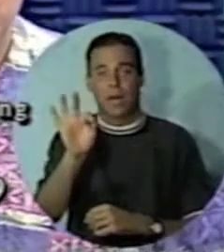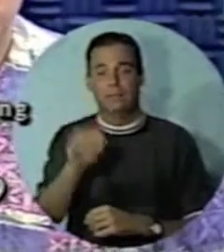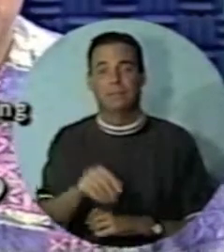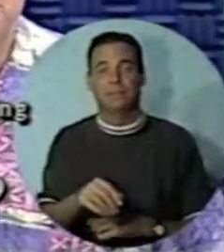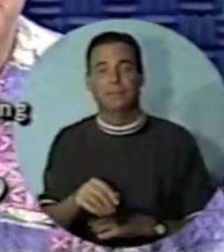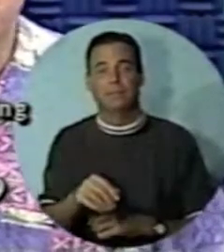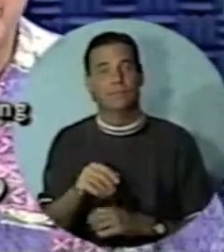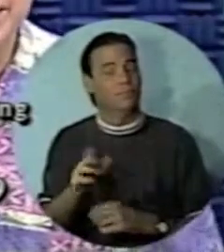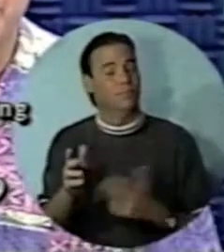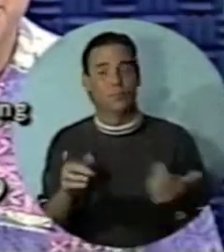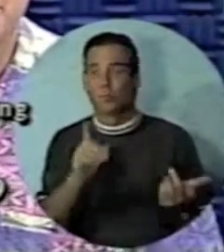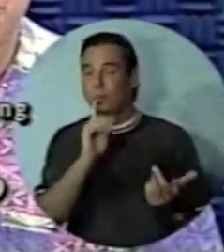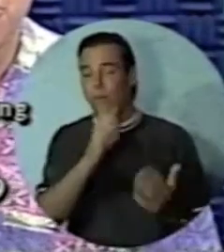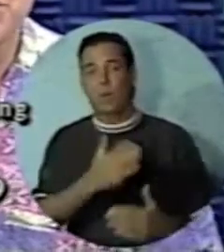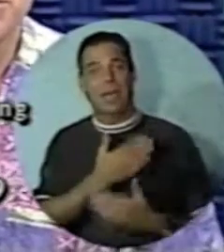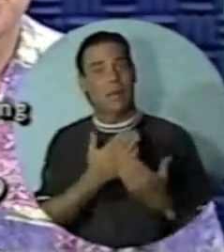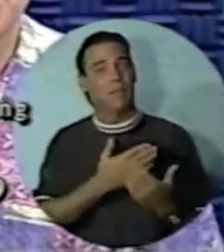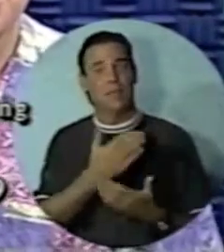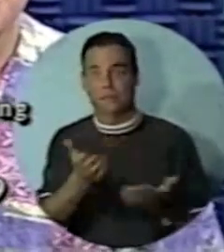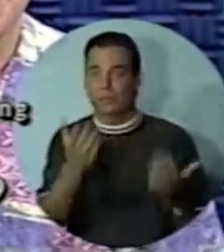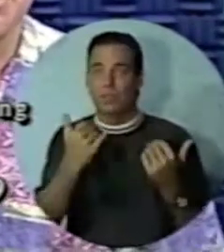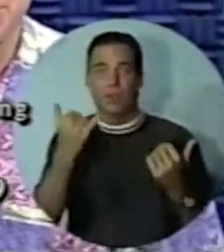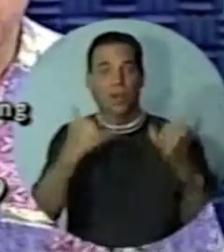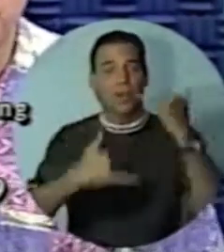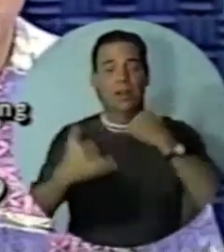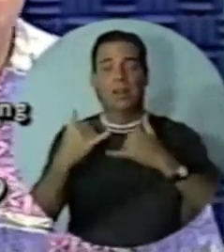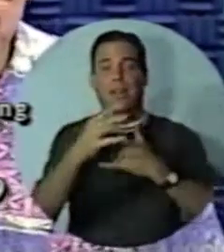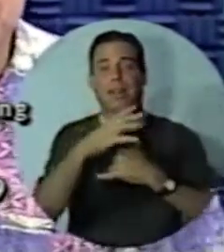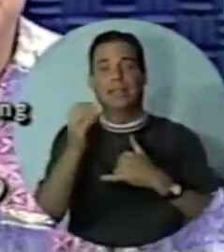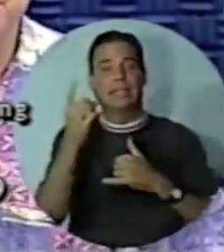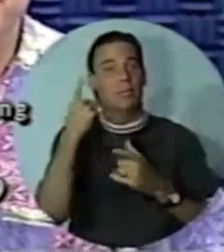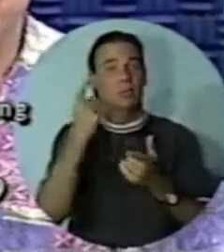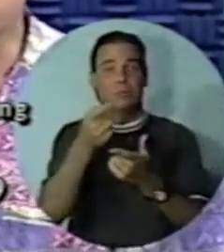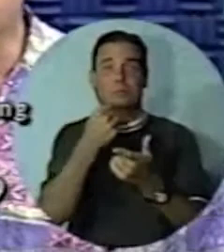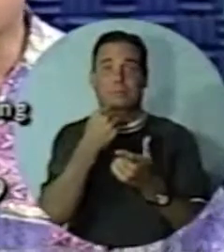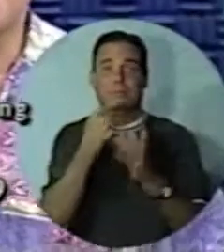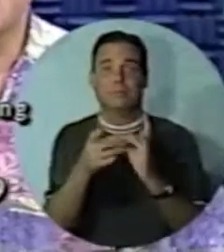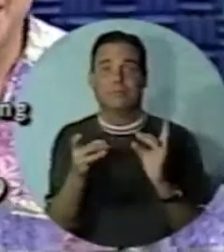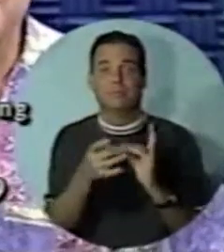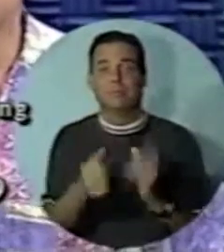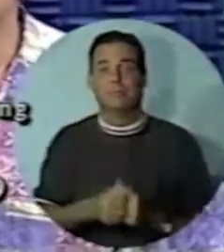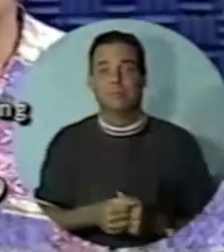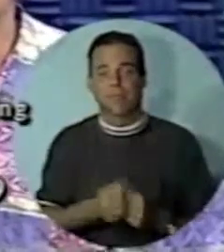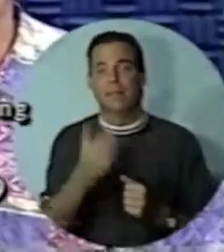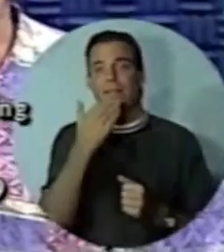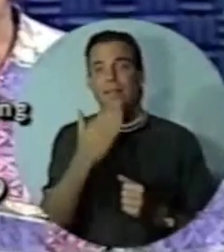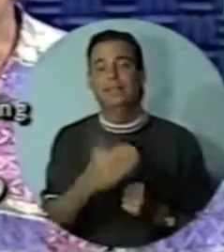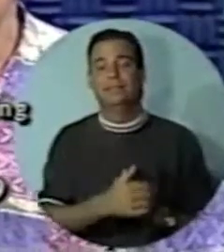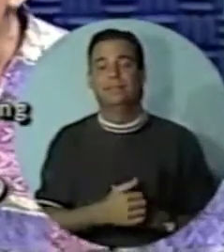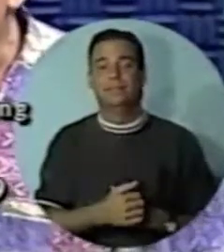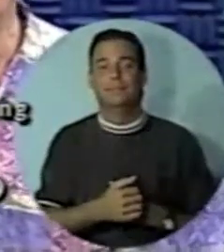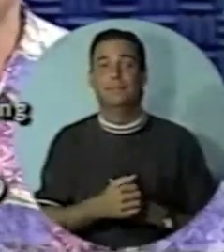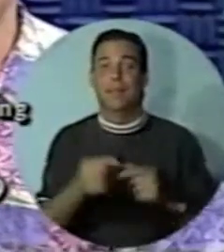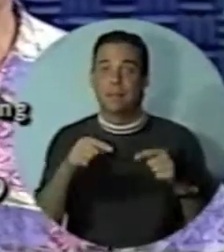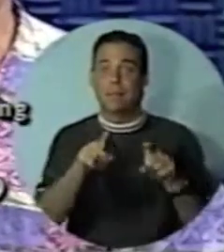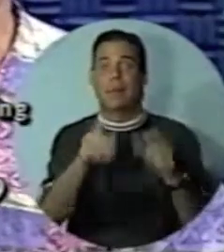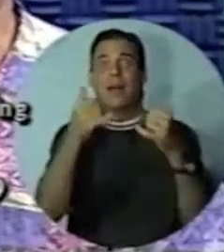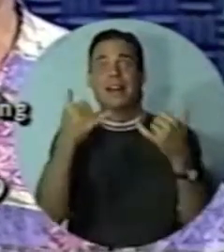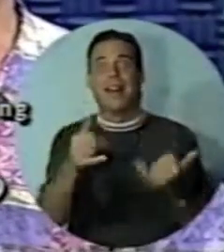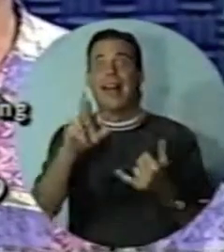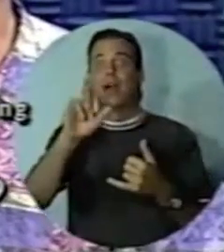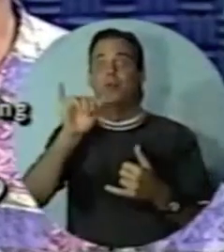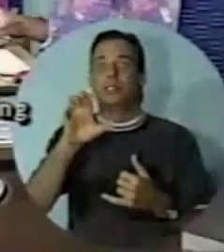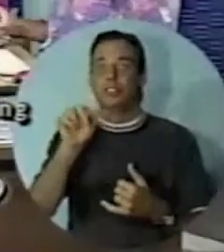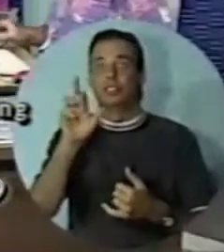1-800-342-7949. We would be delighted to entertain your questions and hear your comments. Thanks. Meanwhile, now,